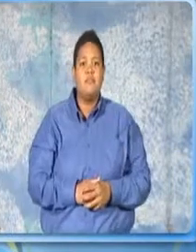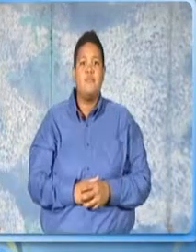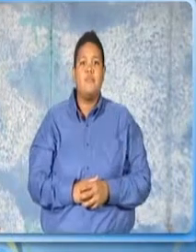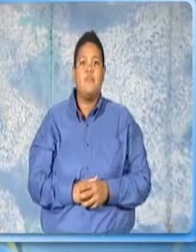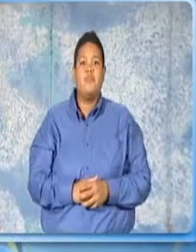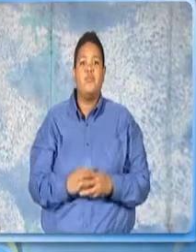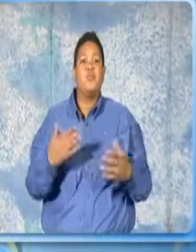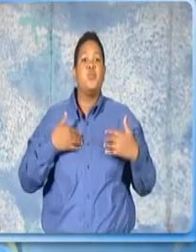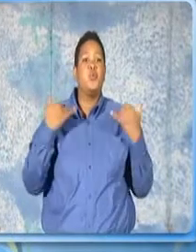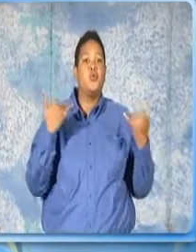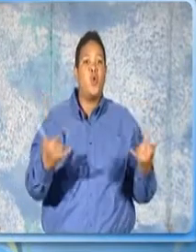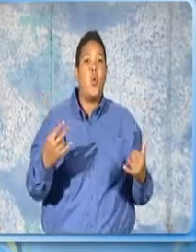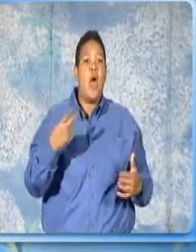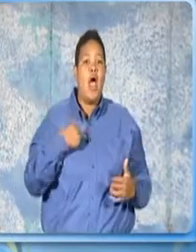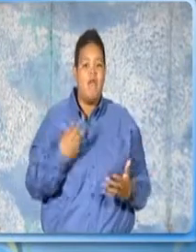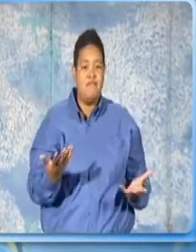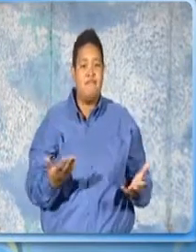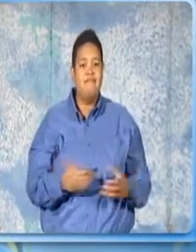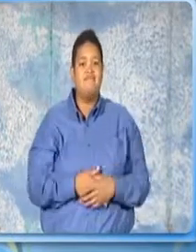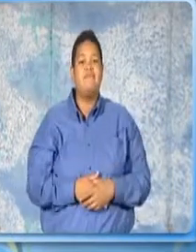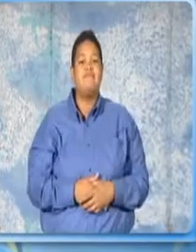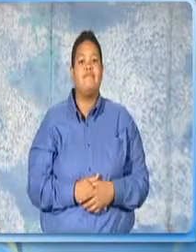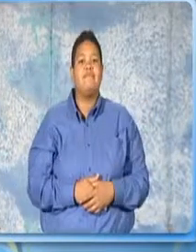We now have